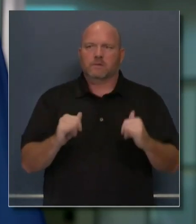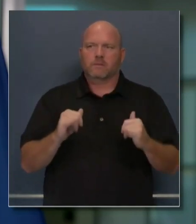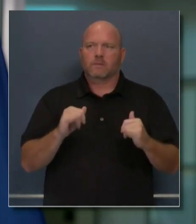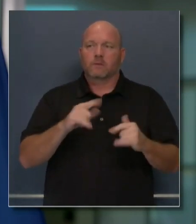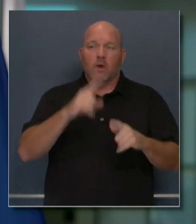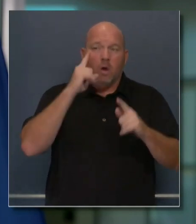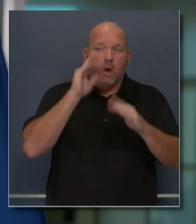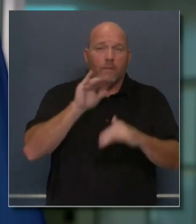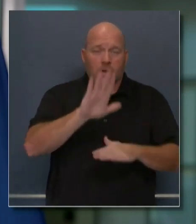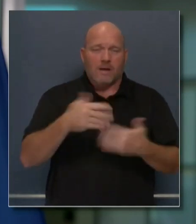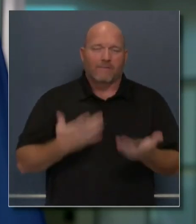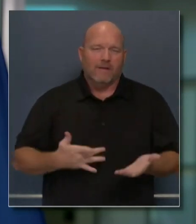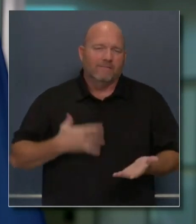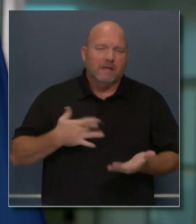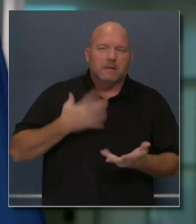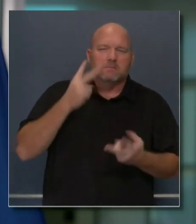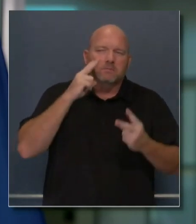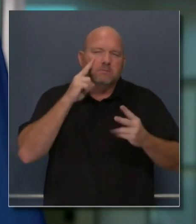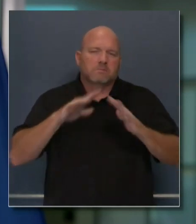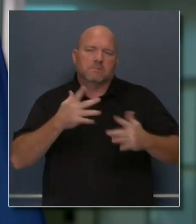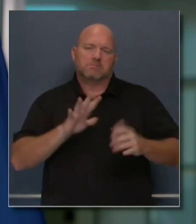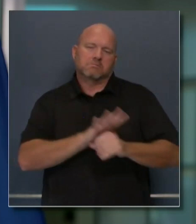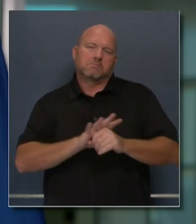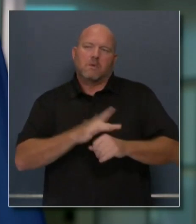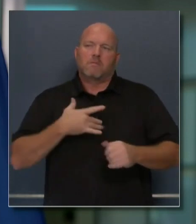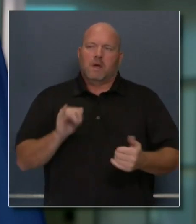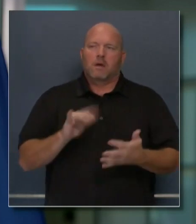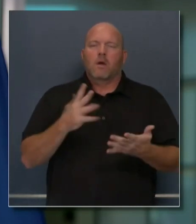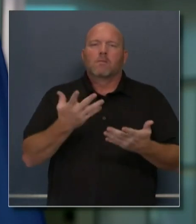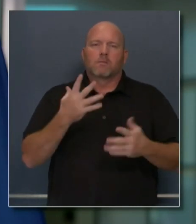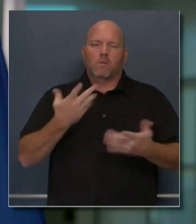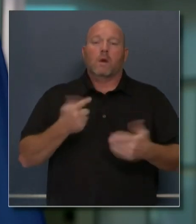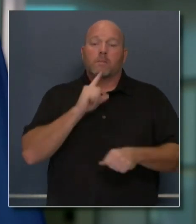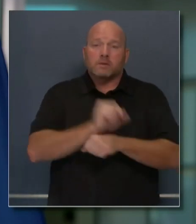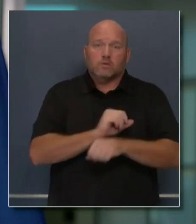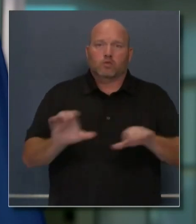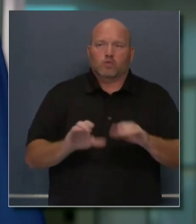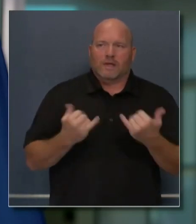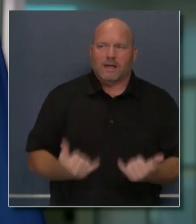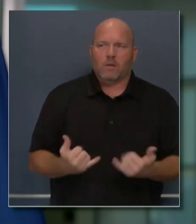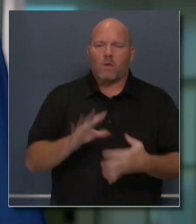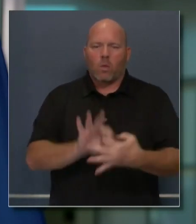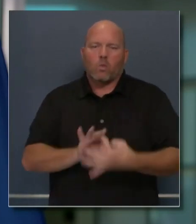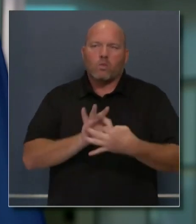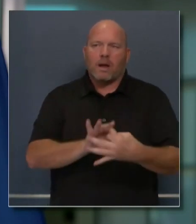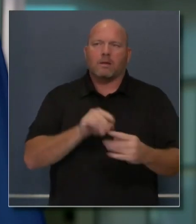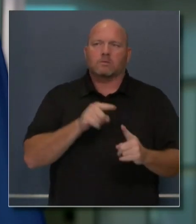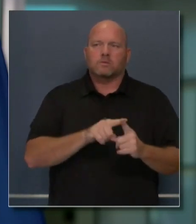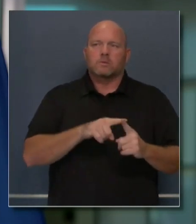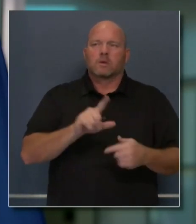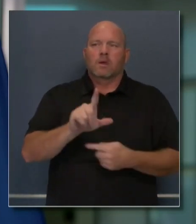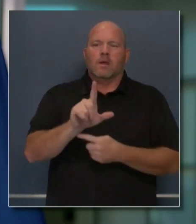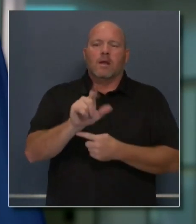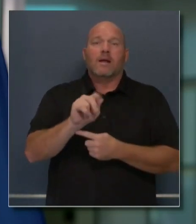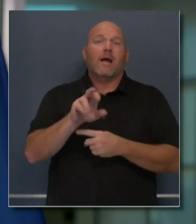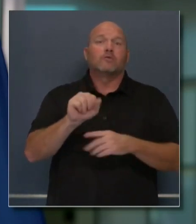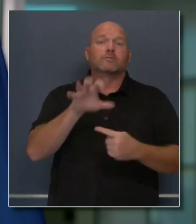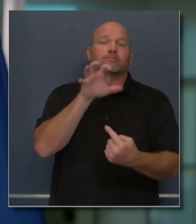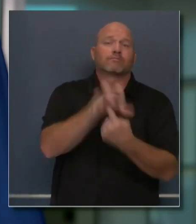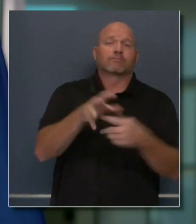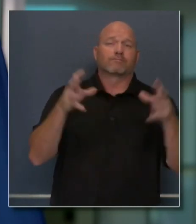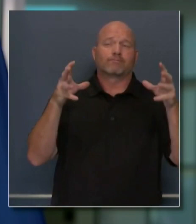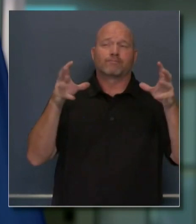sense of the work that is currently being conducted. As it relates to the Lakers, yes, I am a